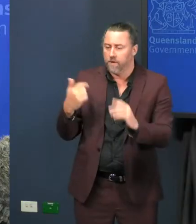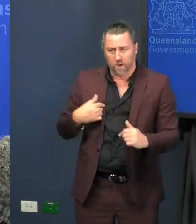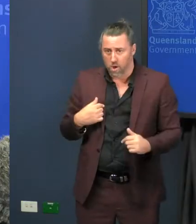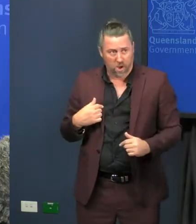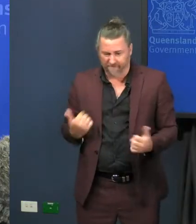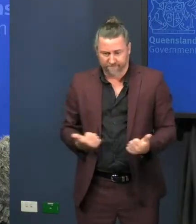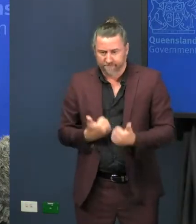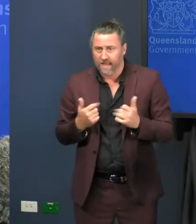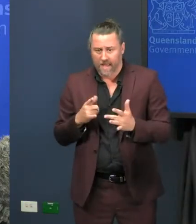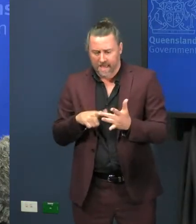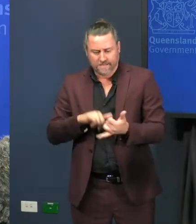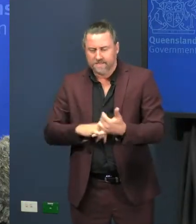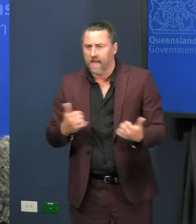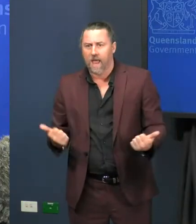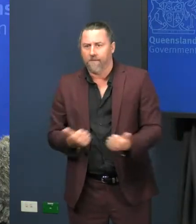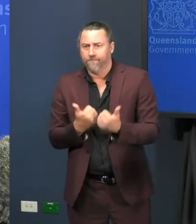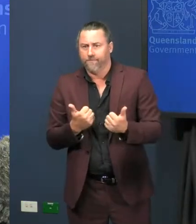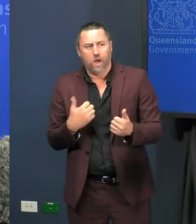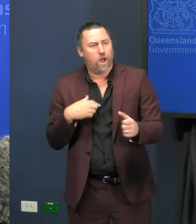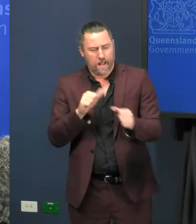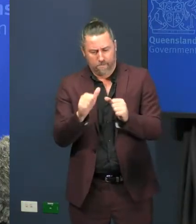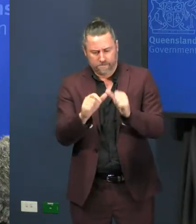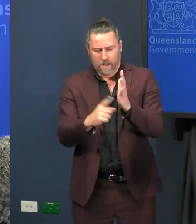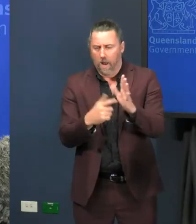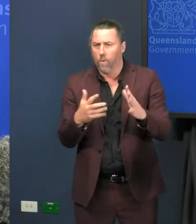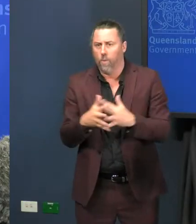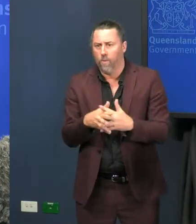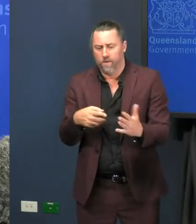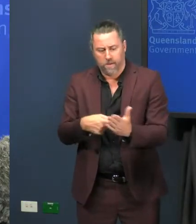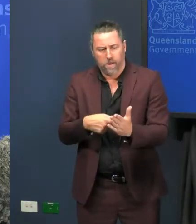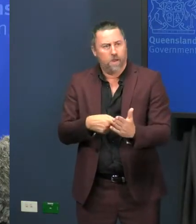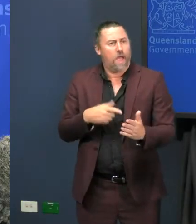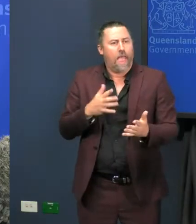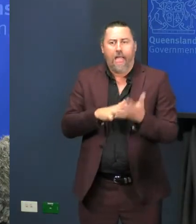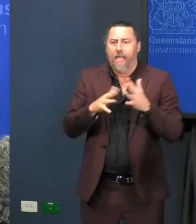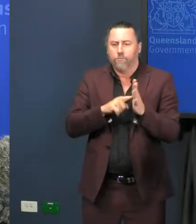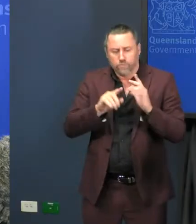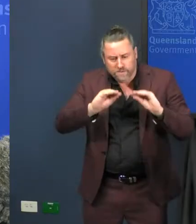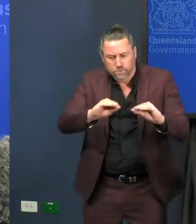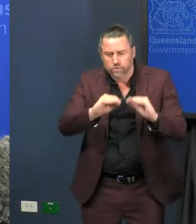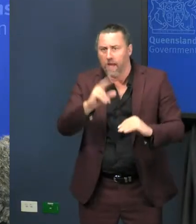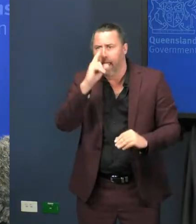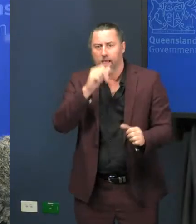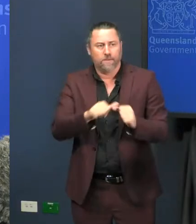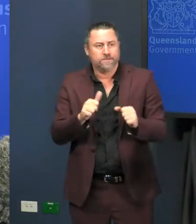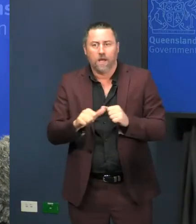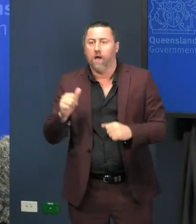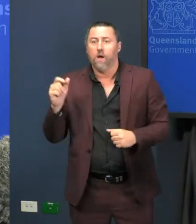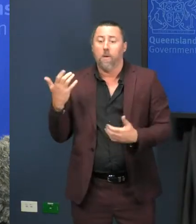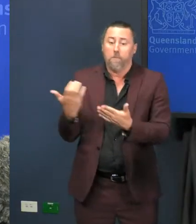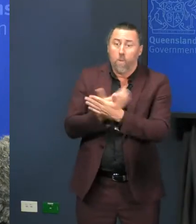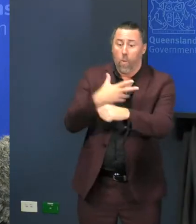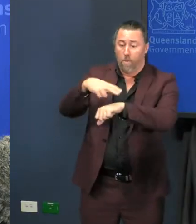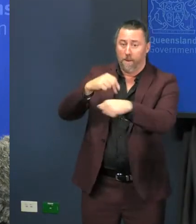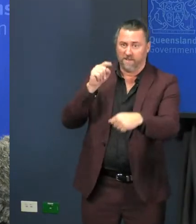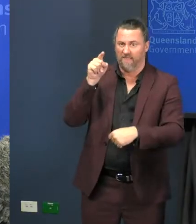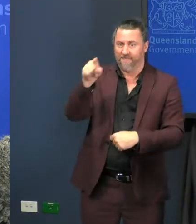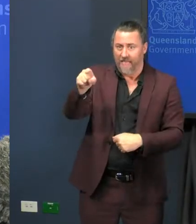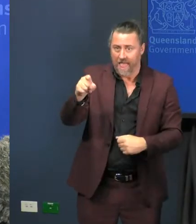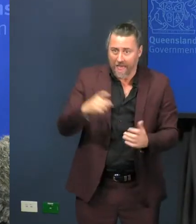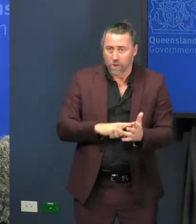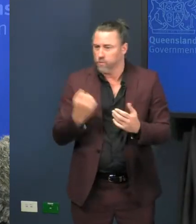be about strengthening the laws, about doing more intervention, about putting more police on the beat. And you'll never hear me